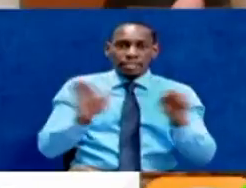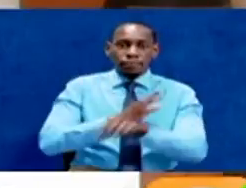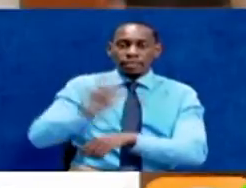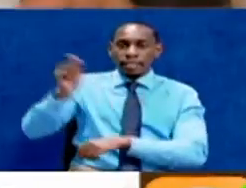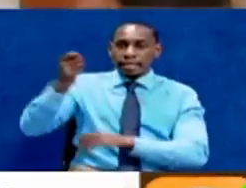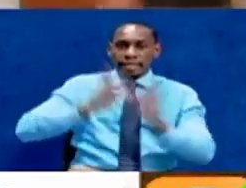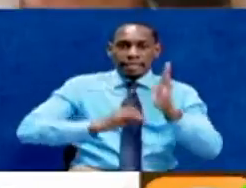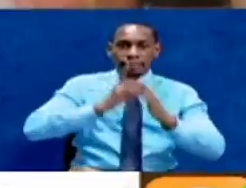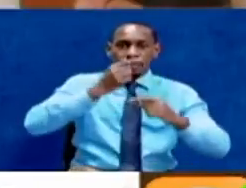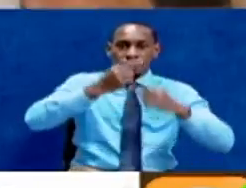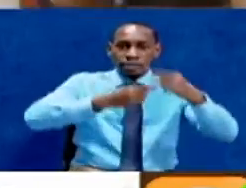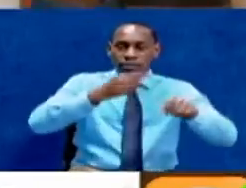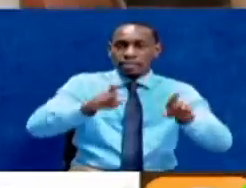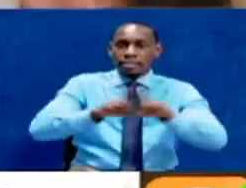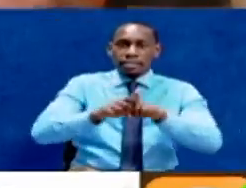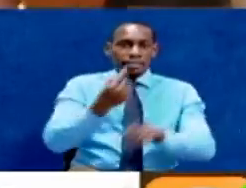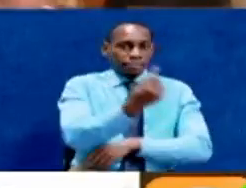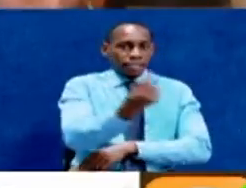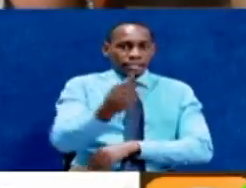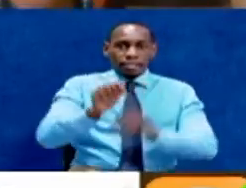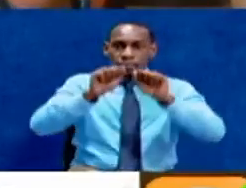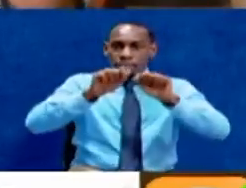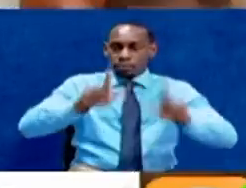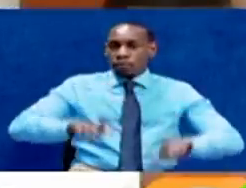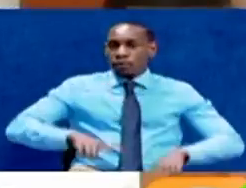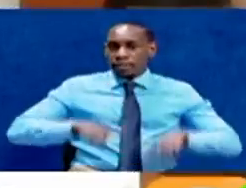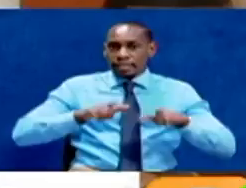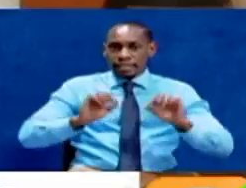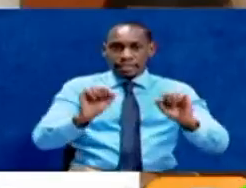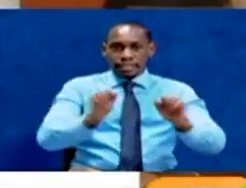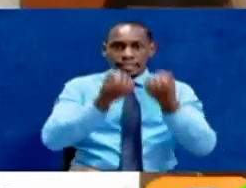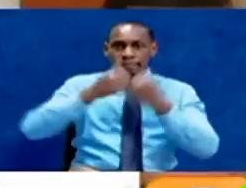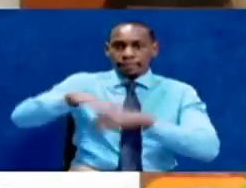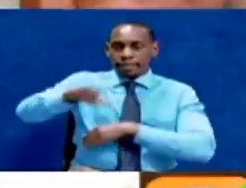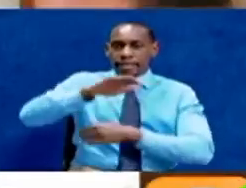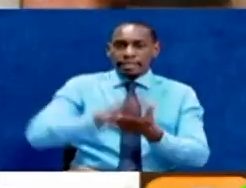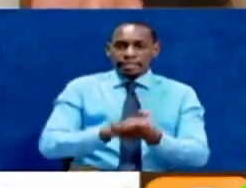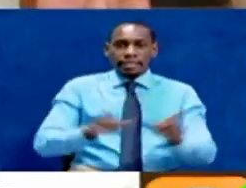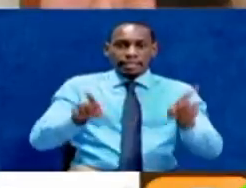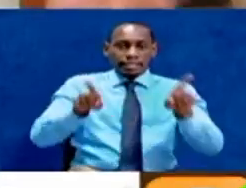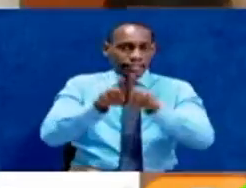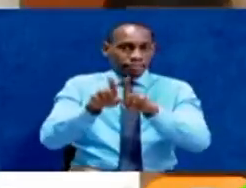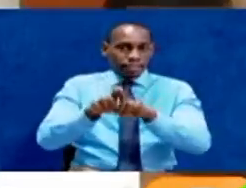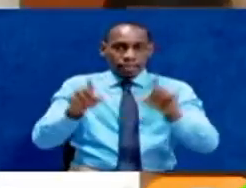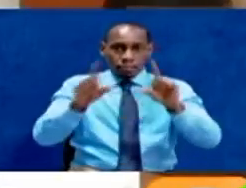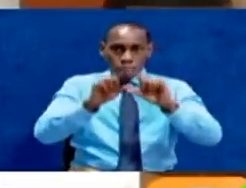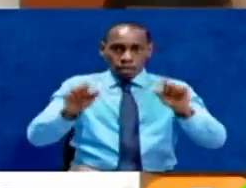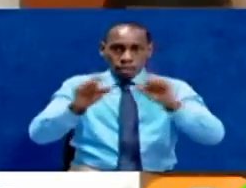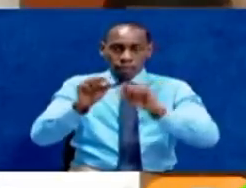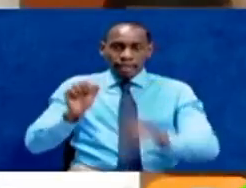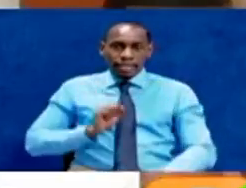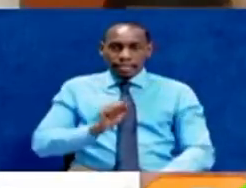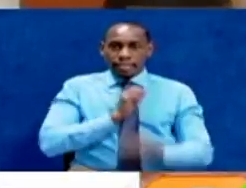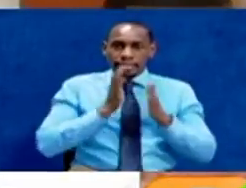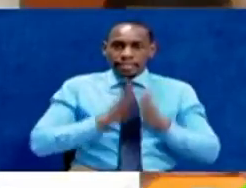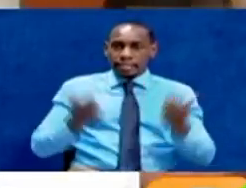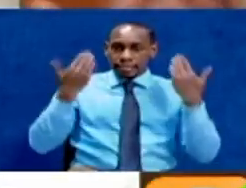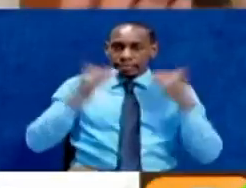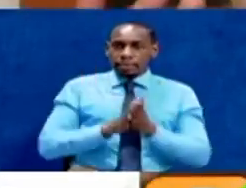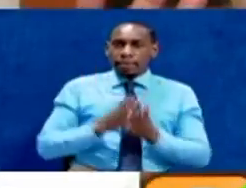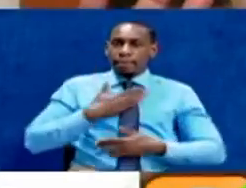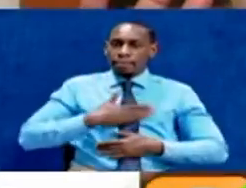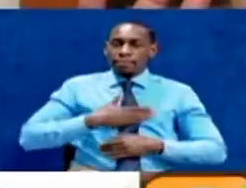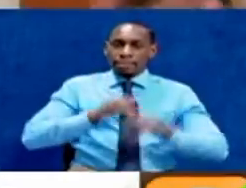Kenya is developing, and everybody is being able to actually live within a safe environment. And let's, as Senator Linturi has said, please let's keep